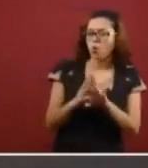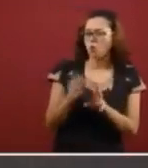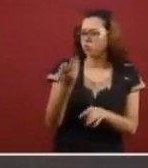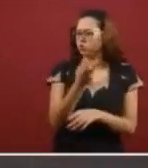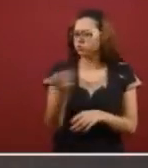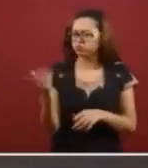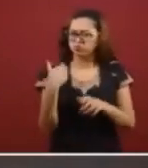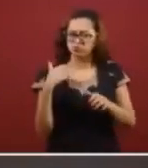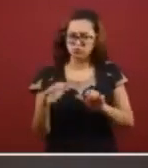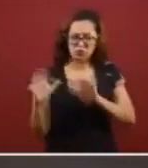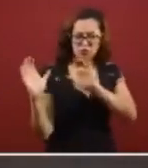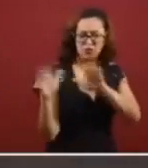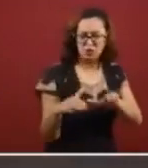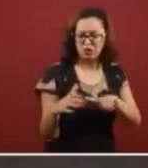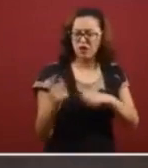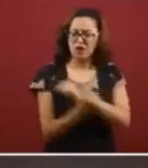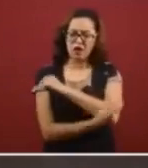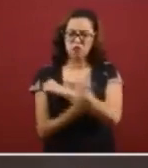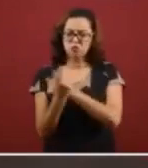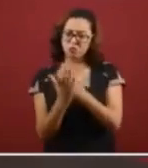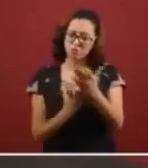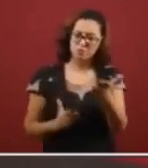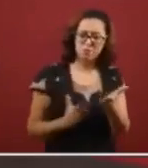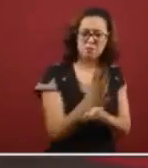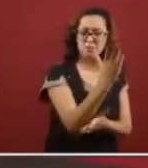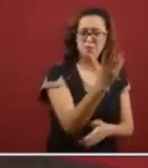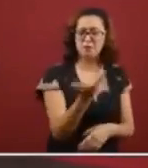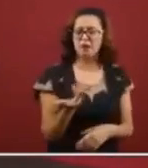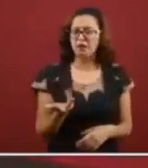How are they going to join